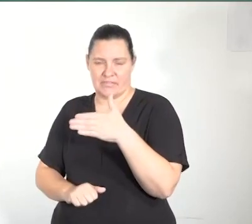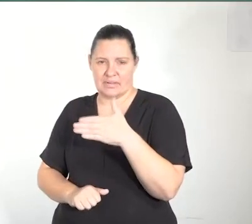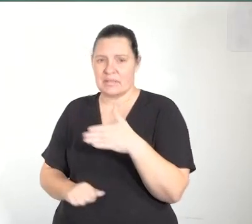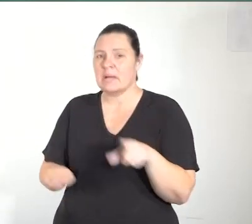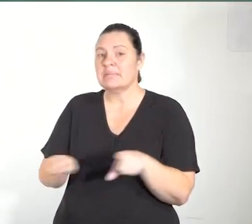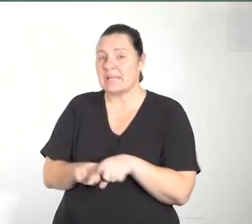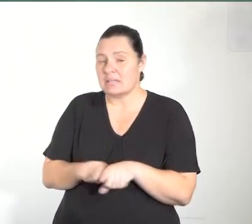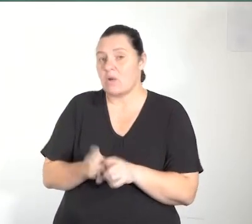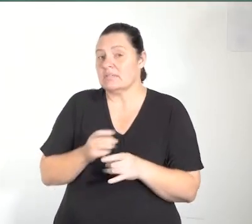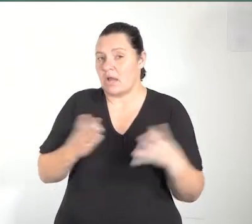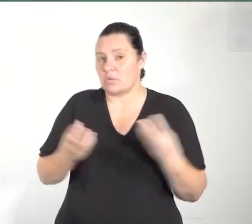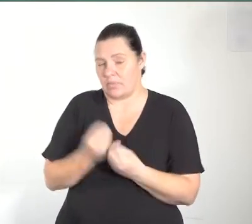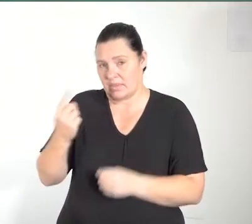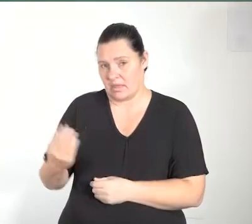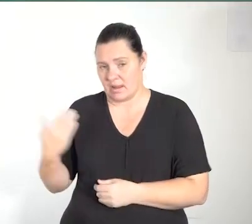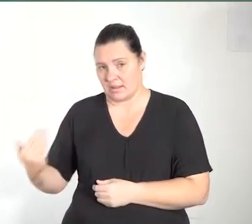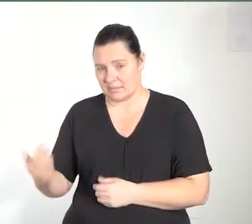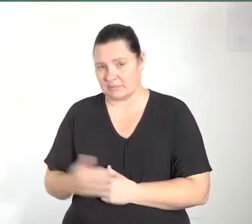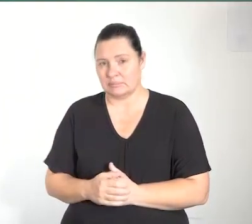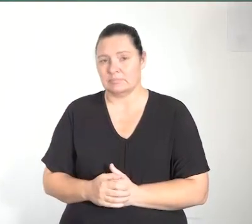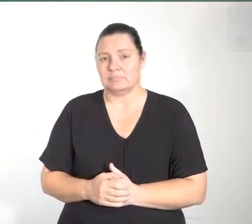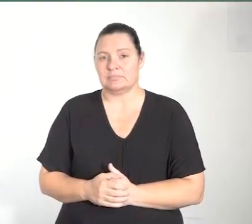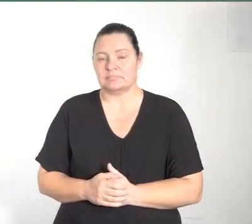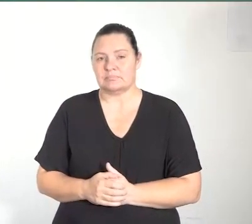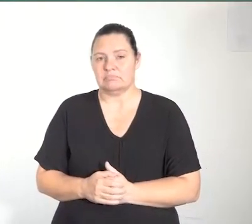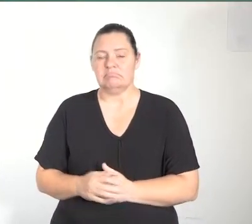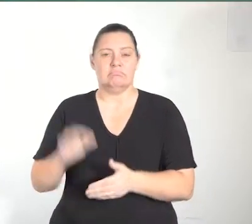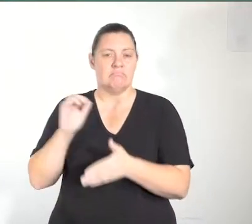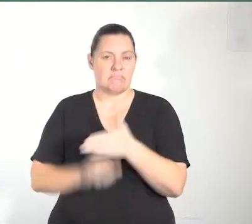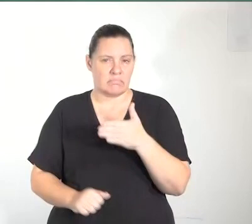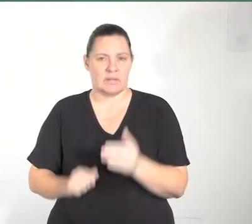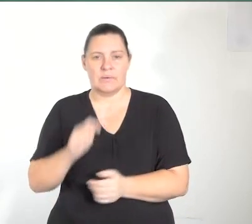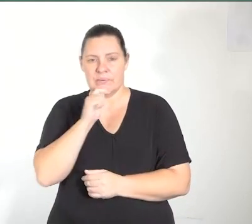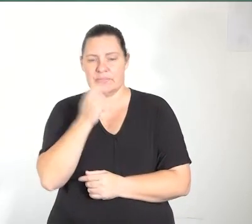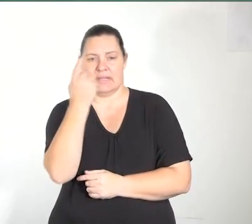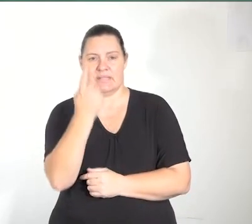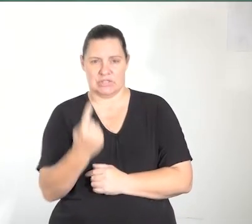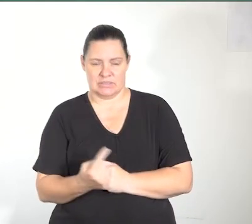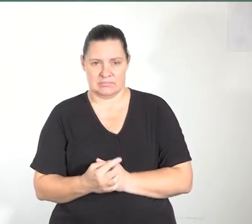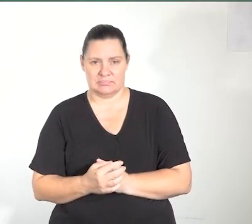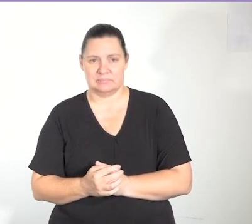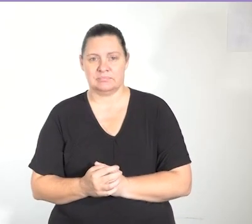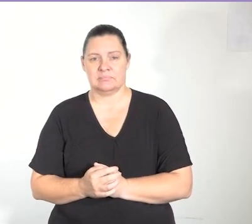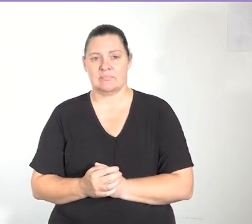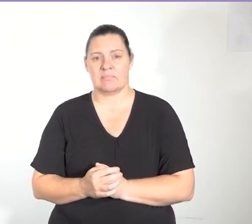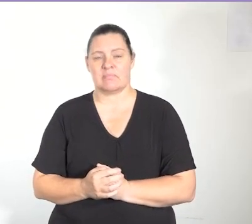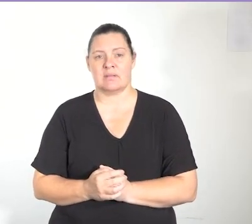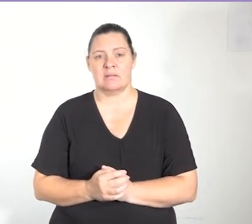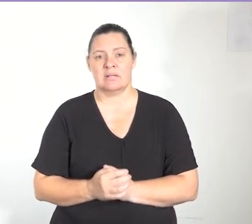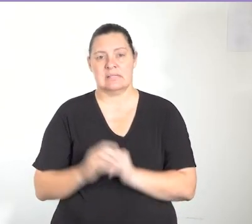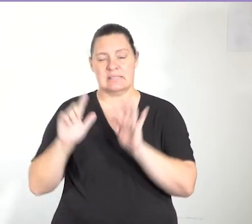but we also will start with the ones. So we are just going to subtract using each column. So